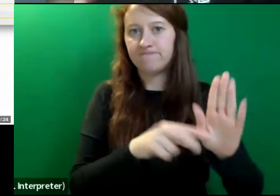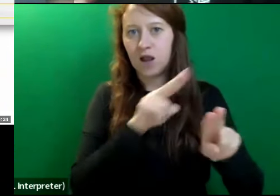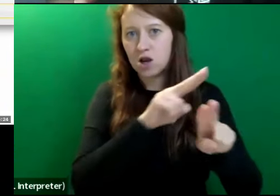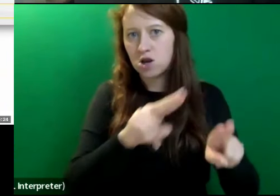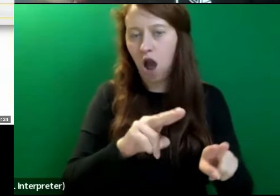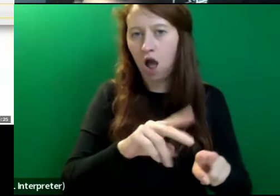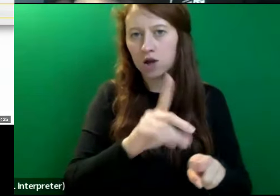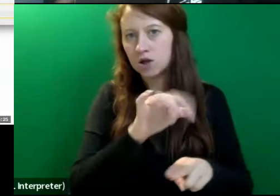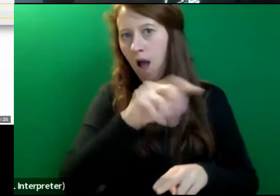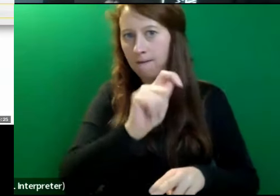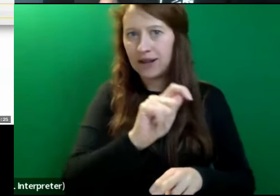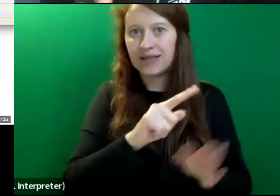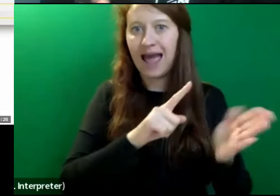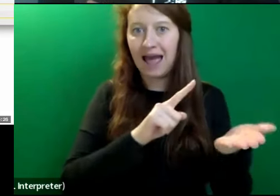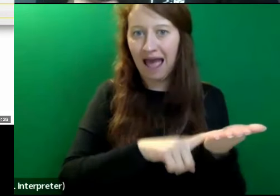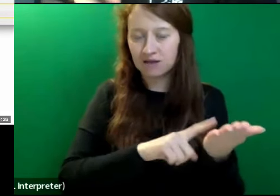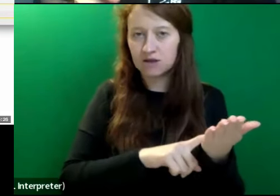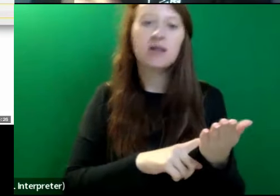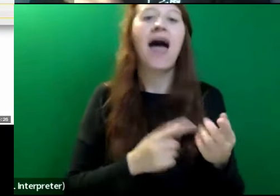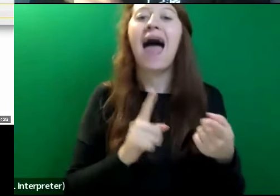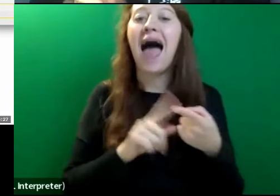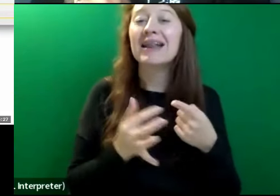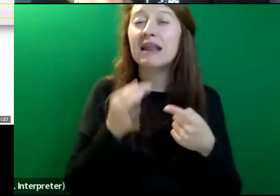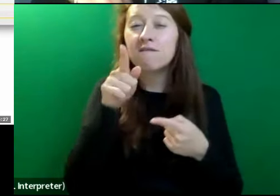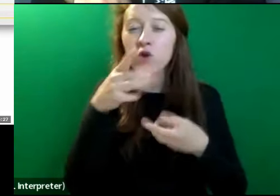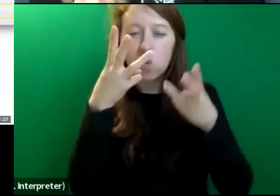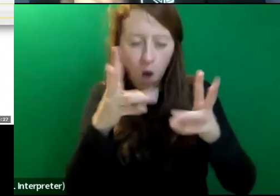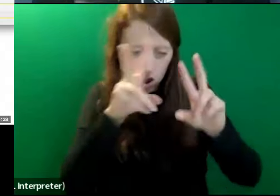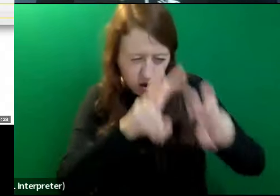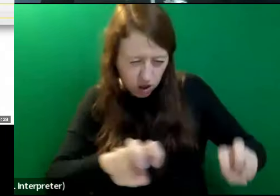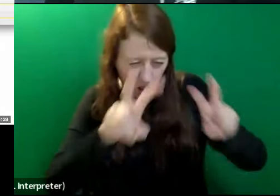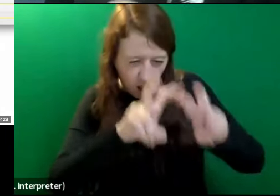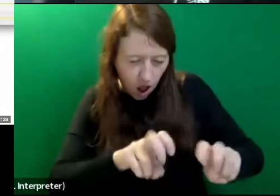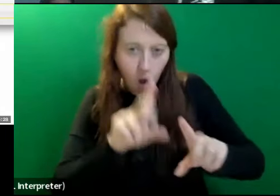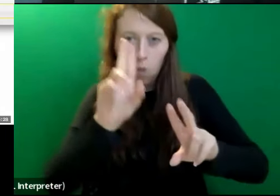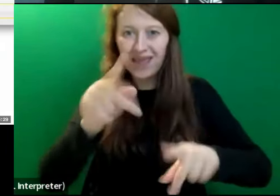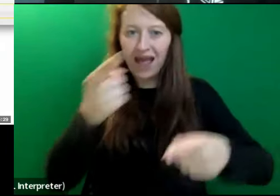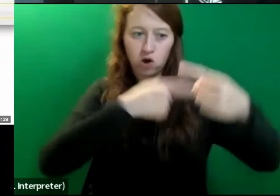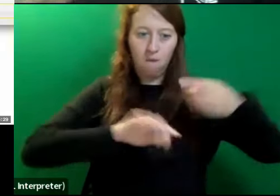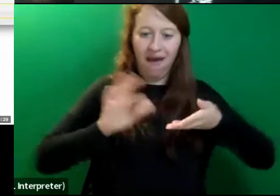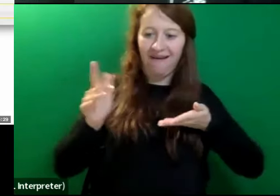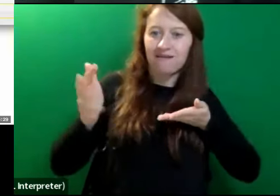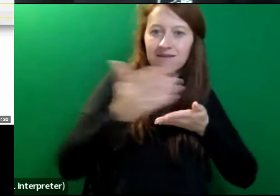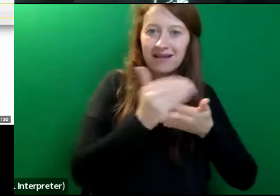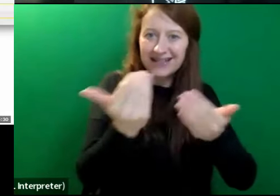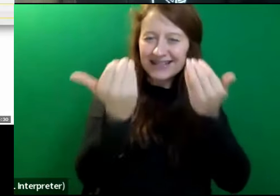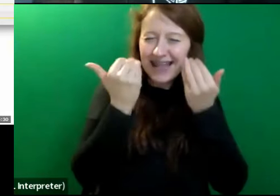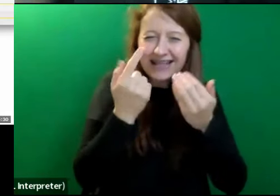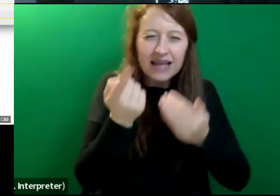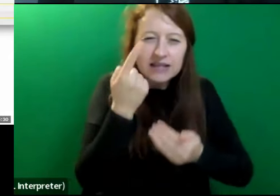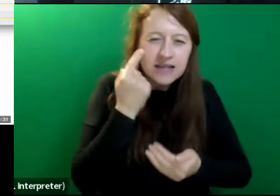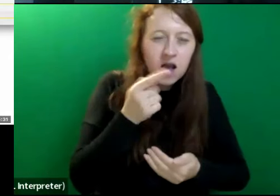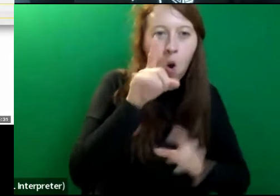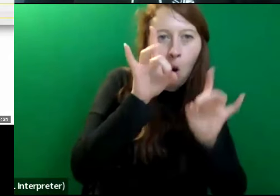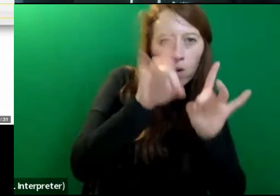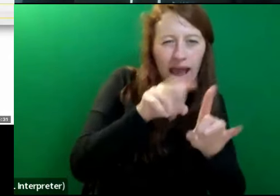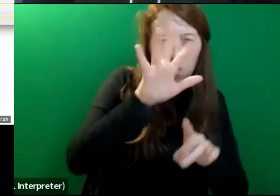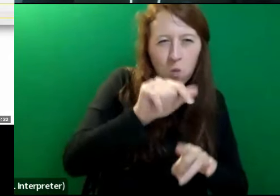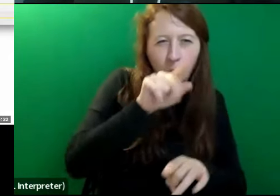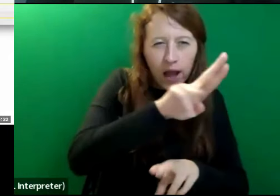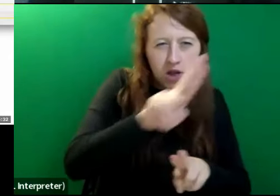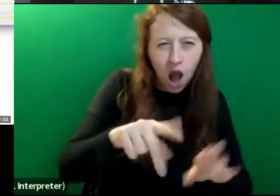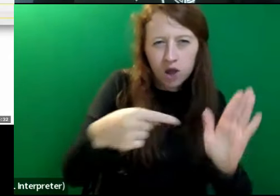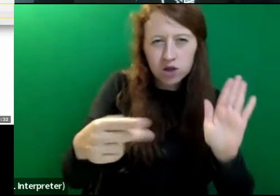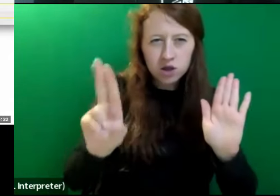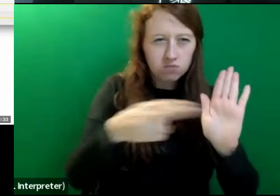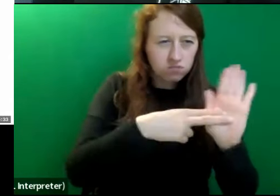back into the data and have a look at why that's the case. So the next couple of slides, I actually explore handedness a little